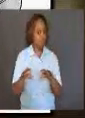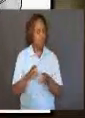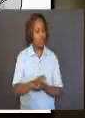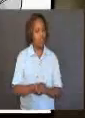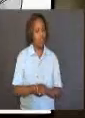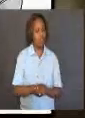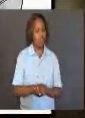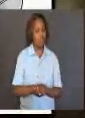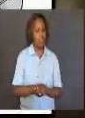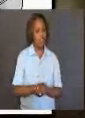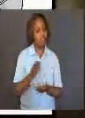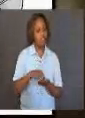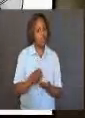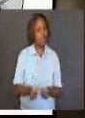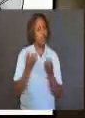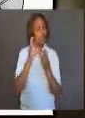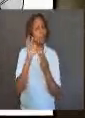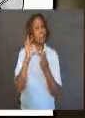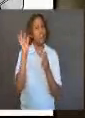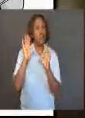to make choices.